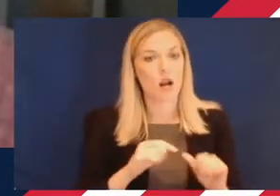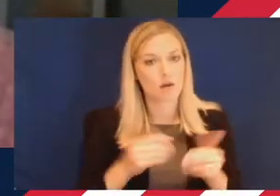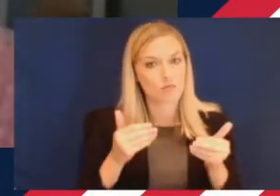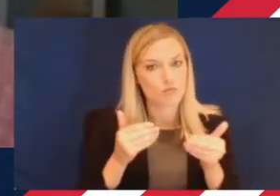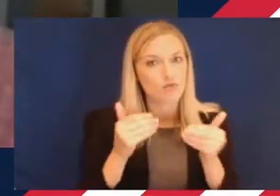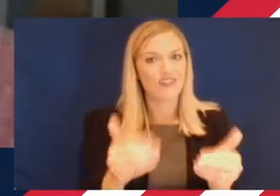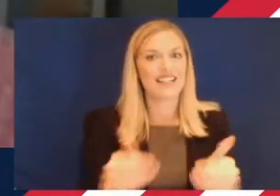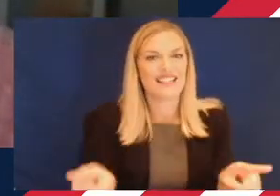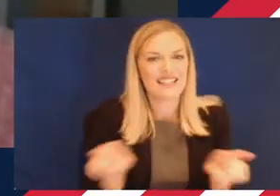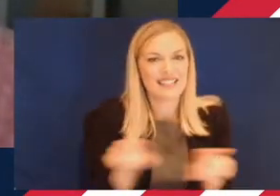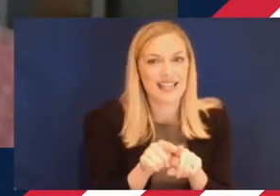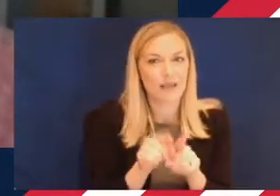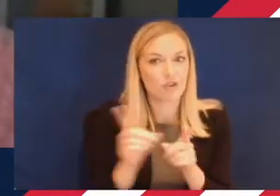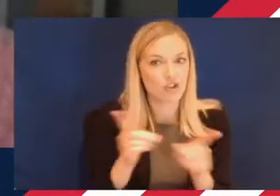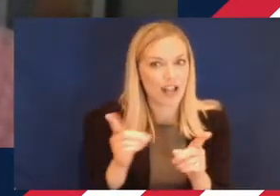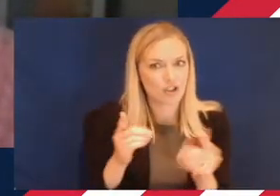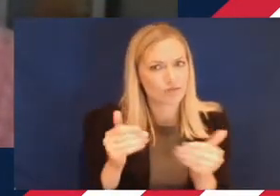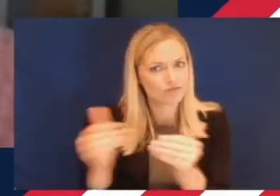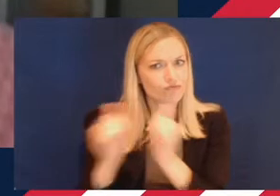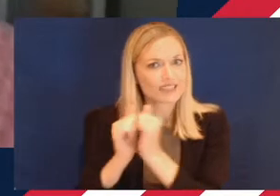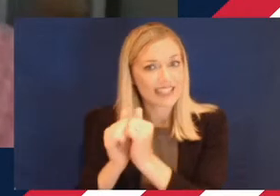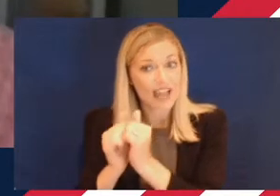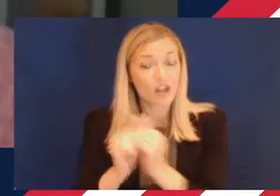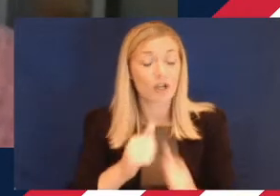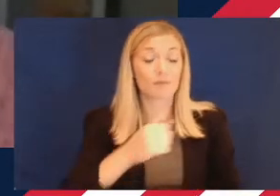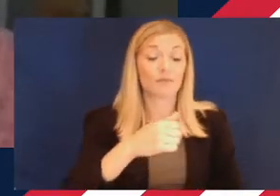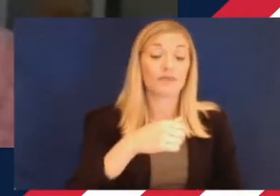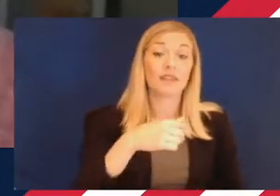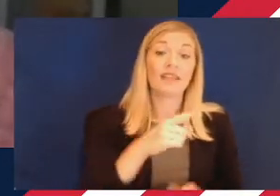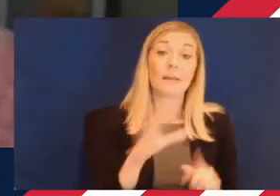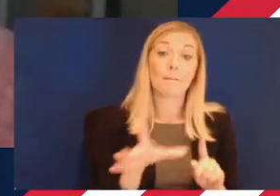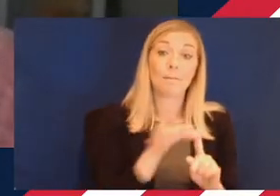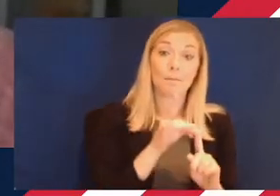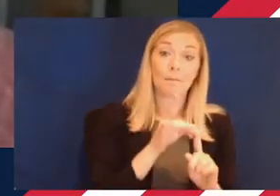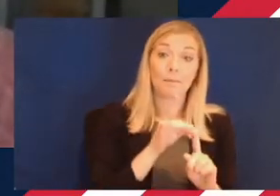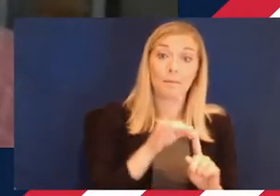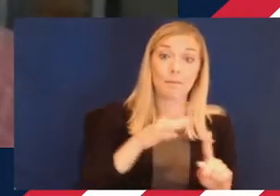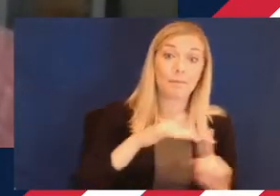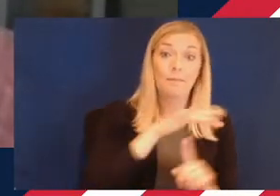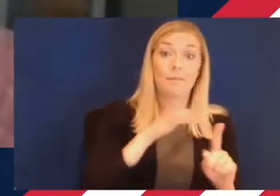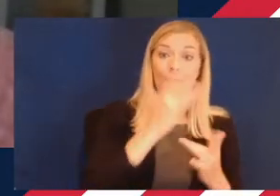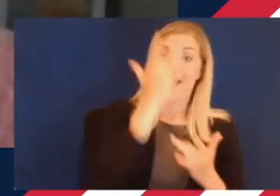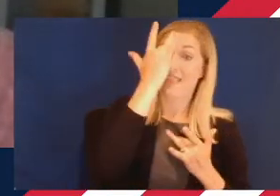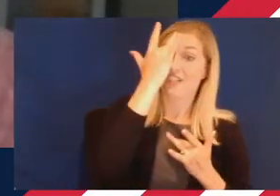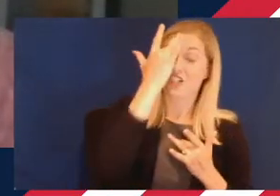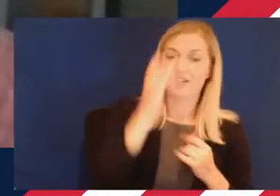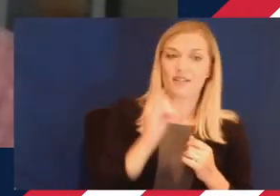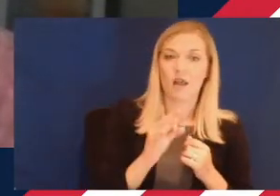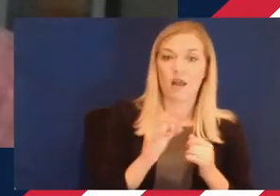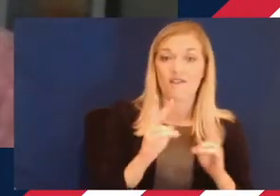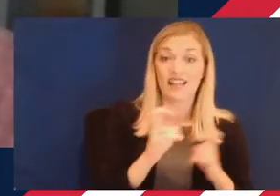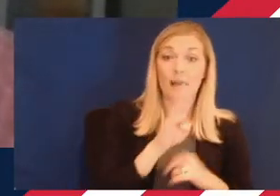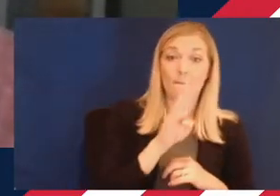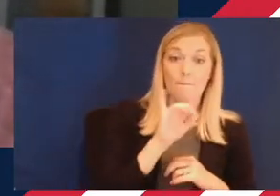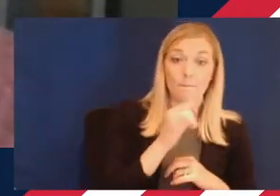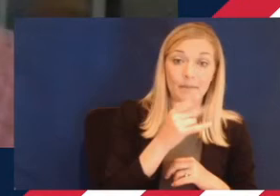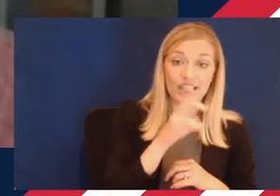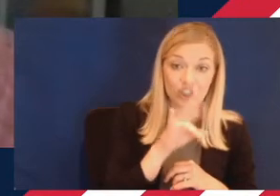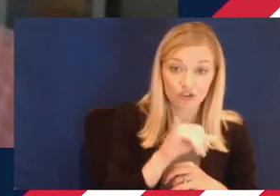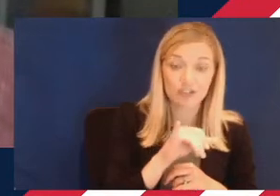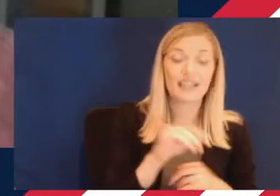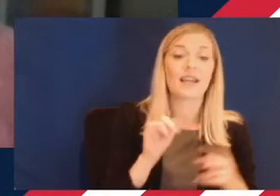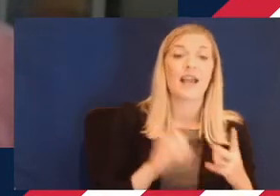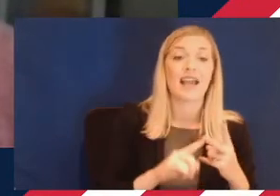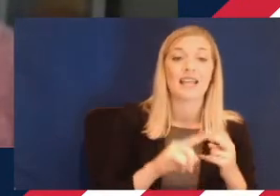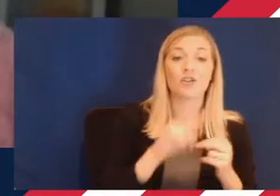pathogens of divisiveness and bigotry need to be treated as the deadly, life-shortening contagions that they truly